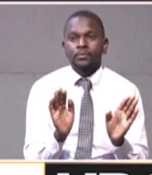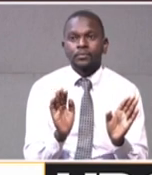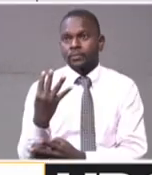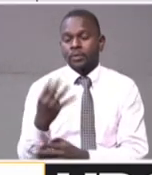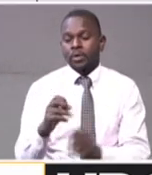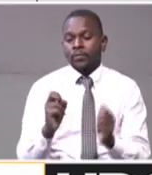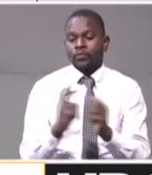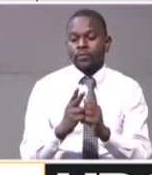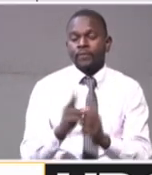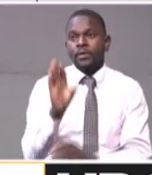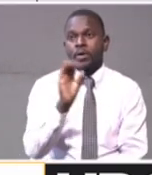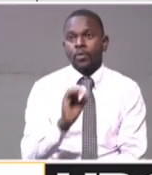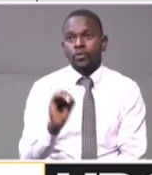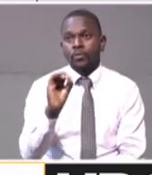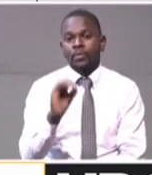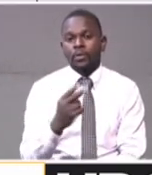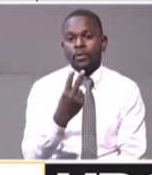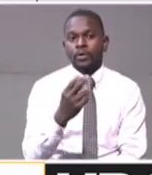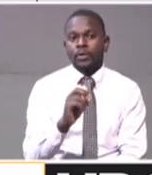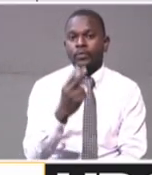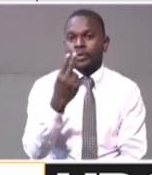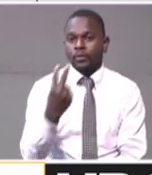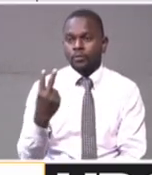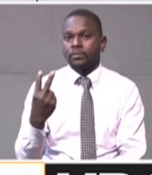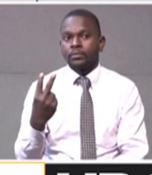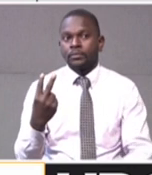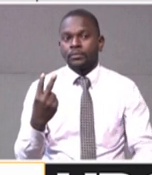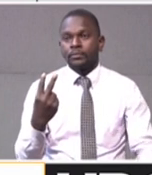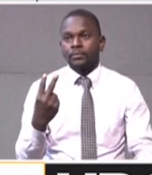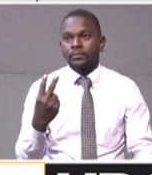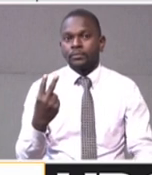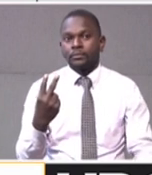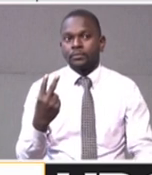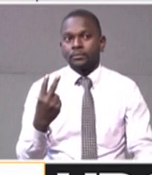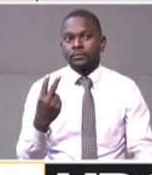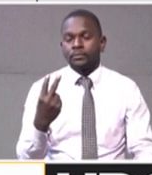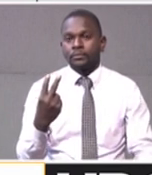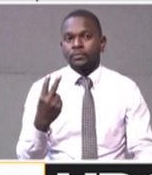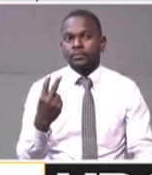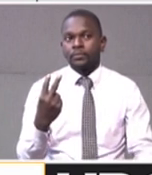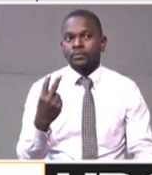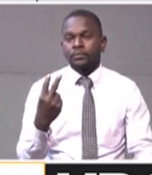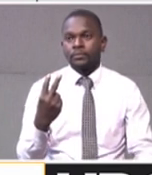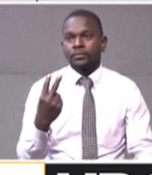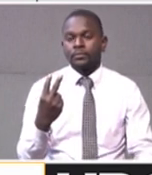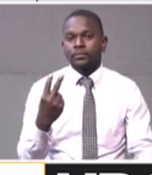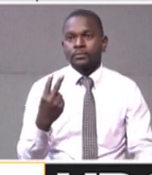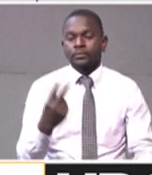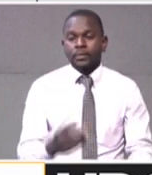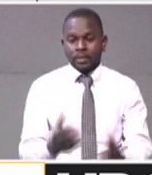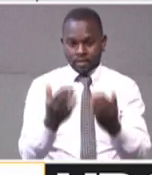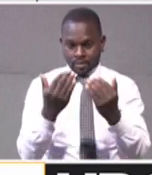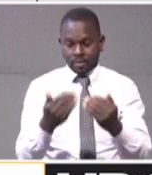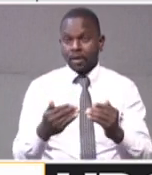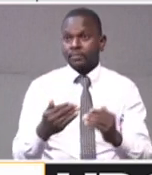to be announced. The president was updating the country on the Ebola outbreak in a televised address. The president wants the public to